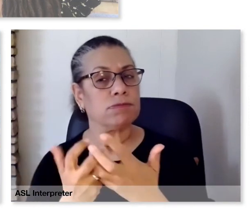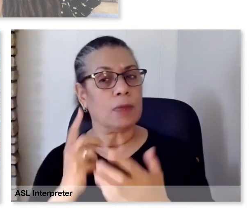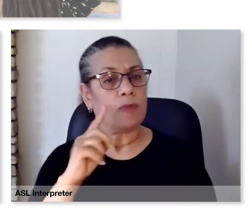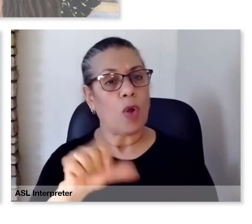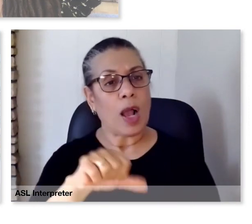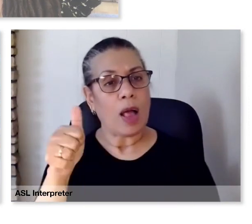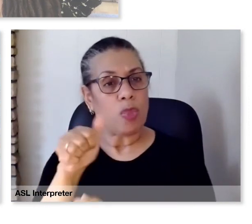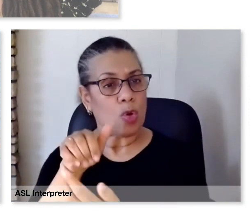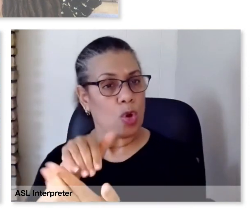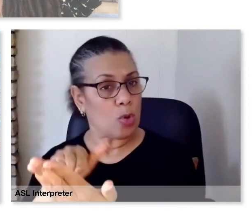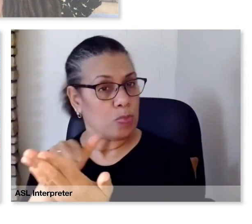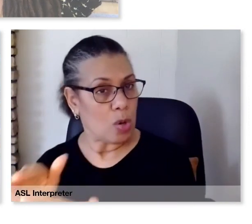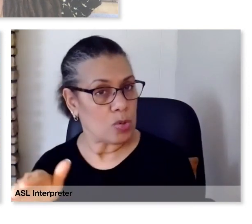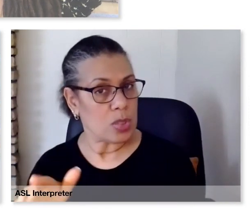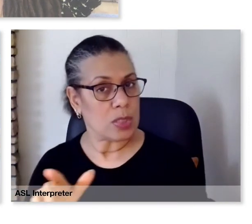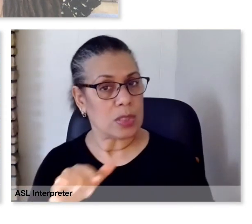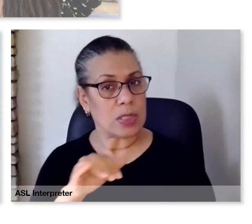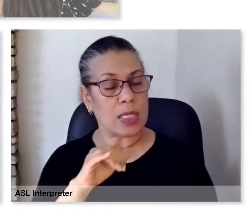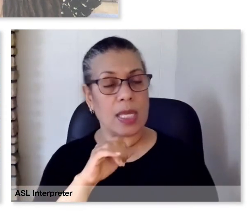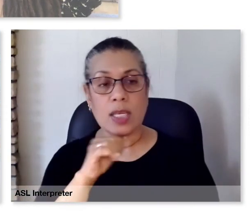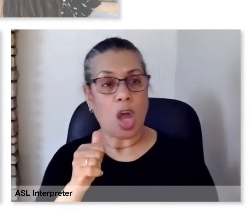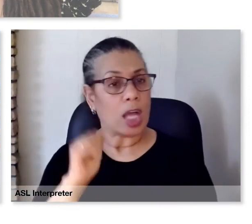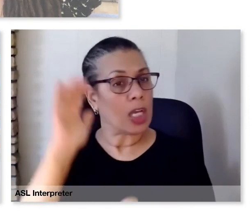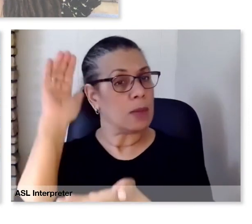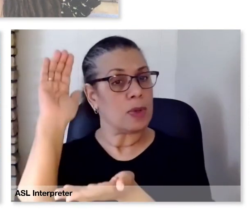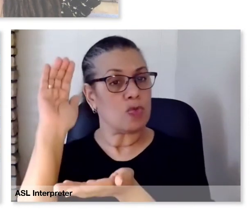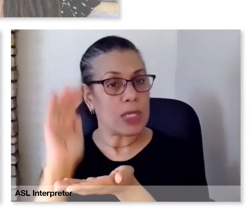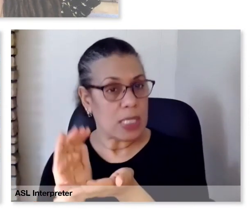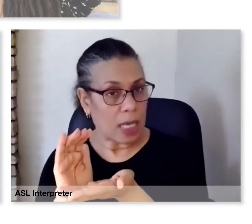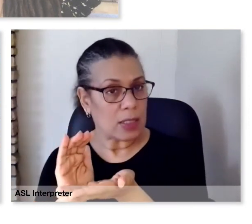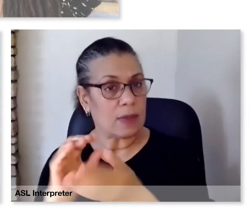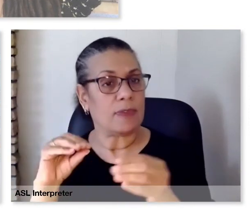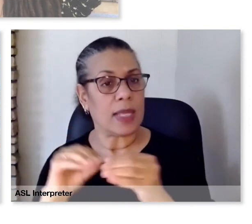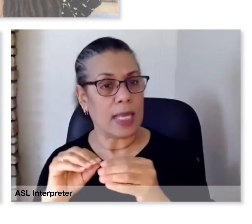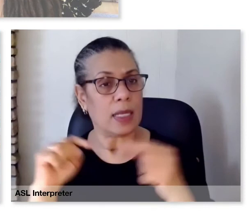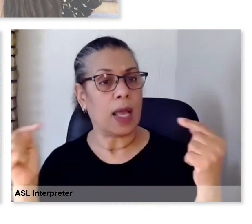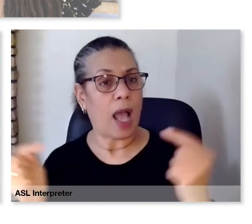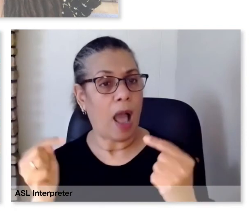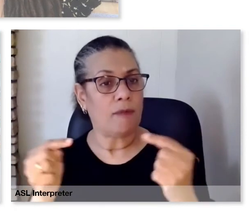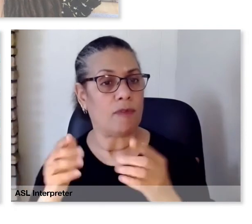and are not necessarily going to be reductive in harmful ways?